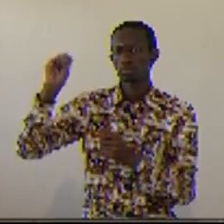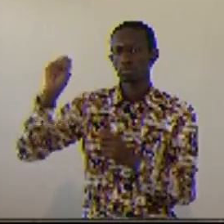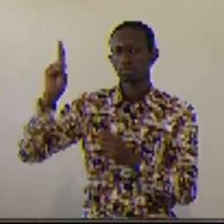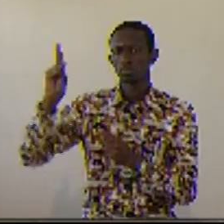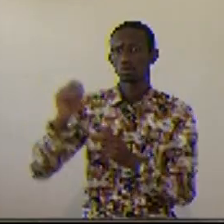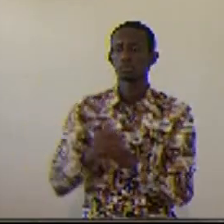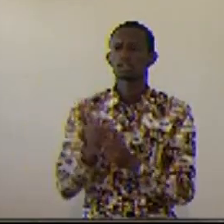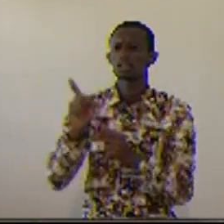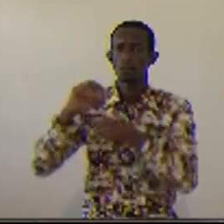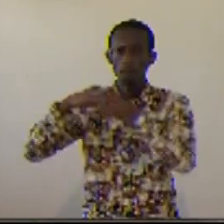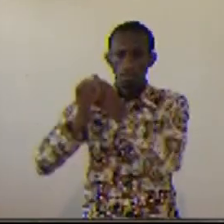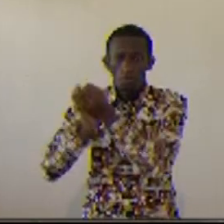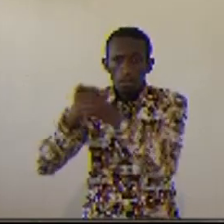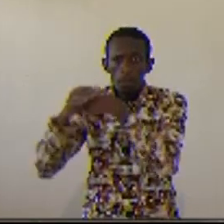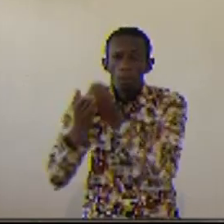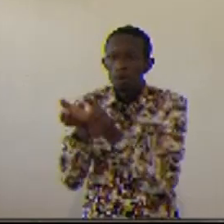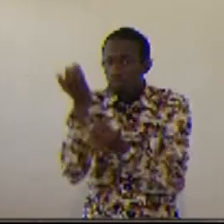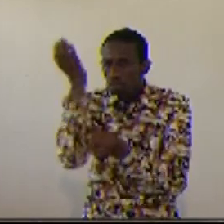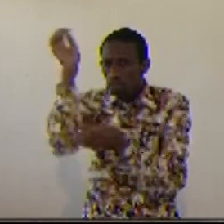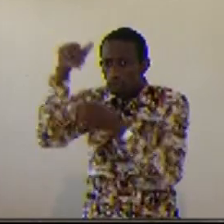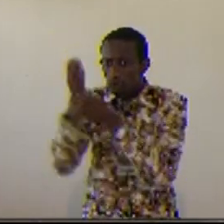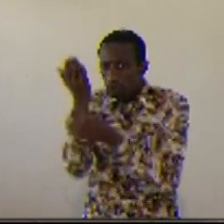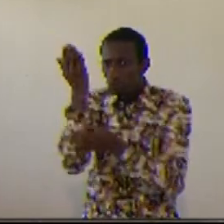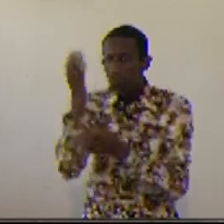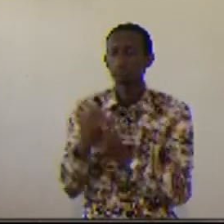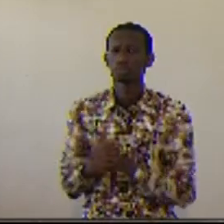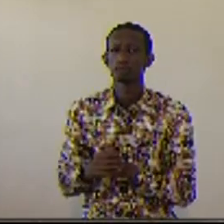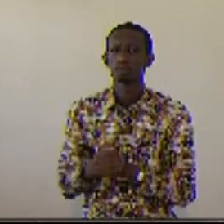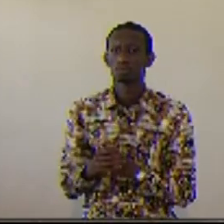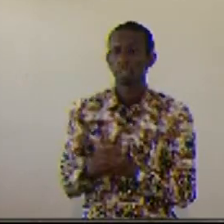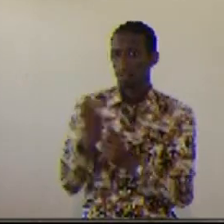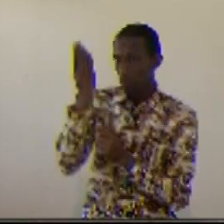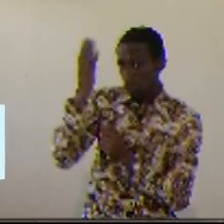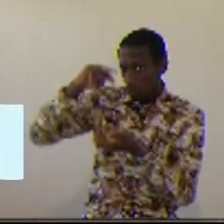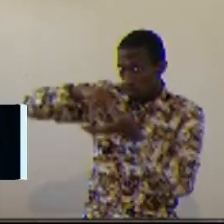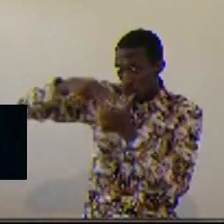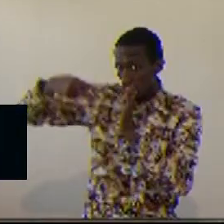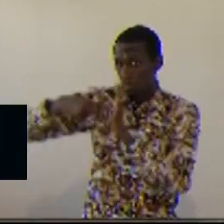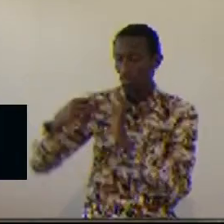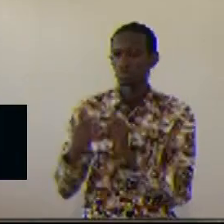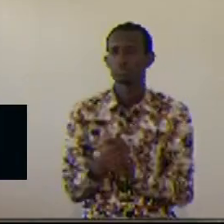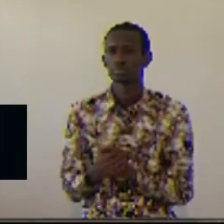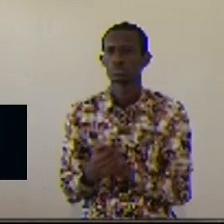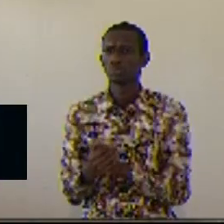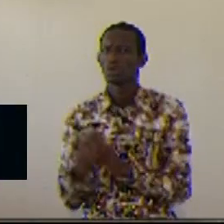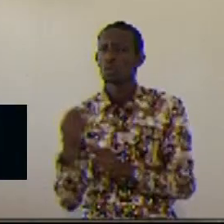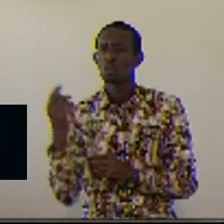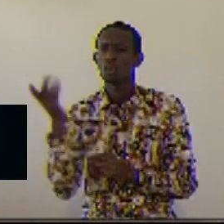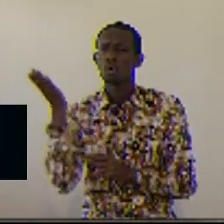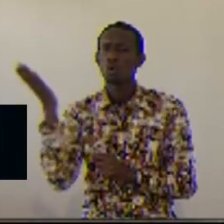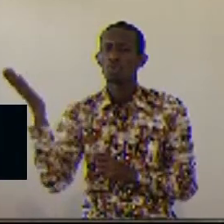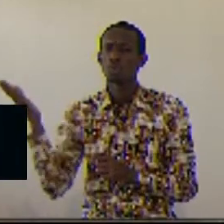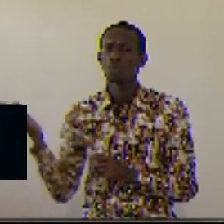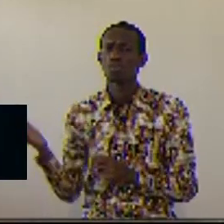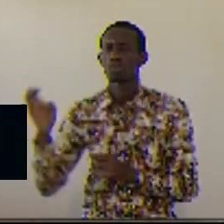pi bond is formed within here. That explains, because of these electrons entering